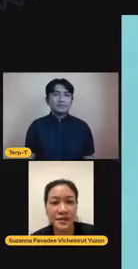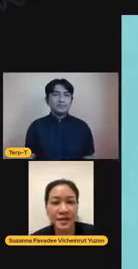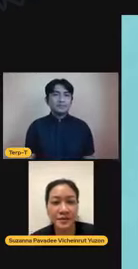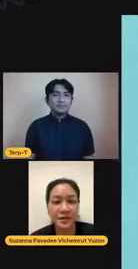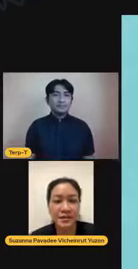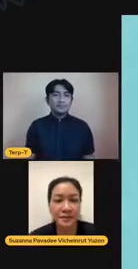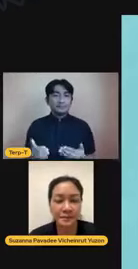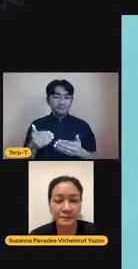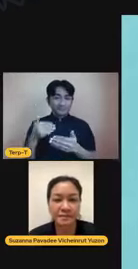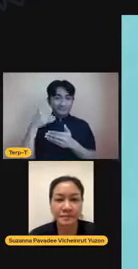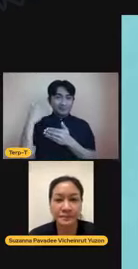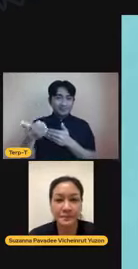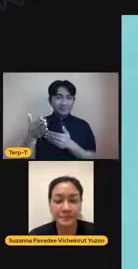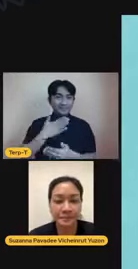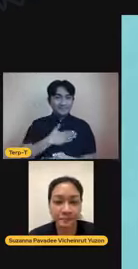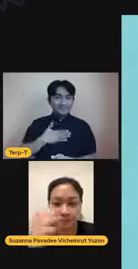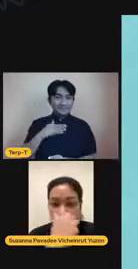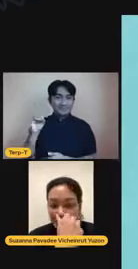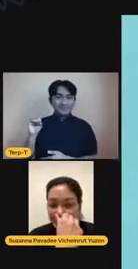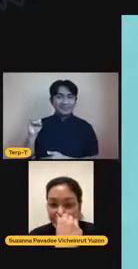So next slide,